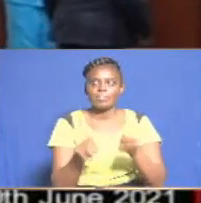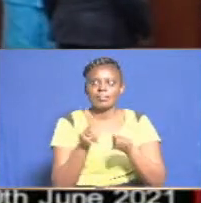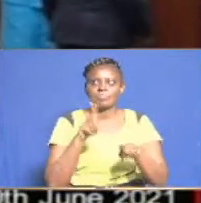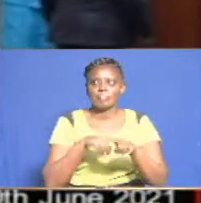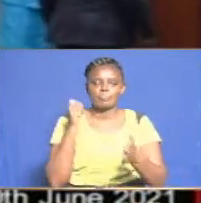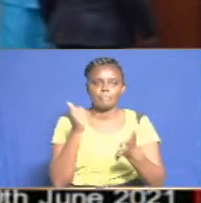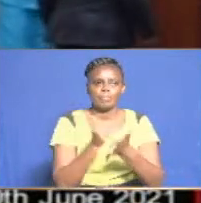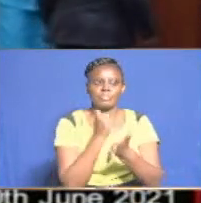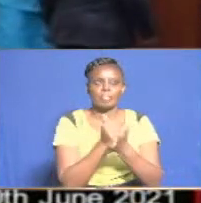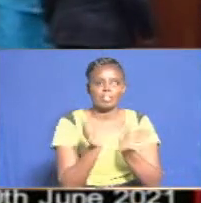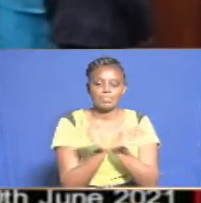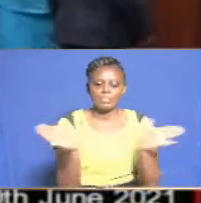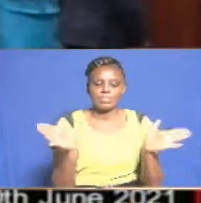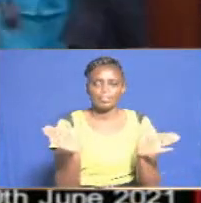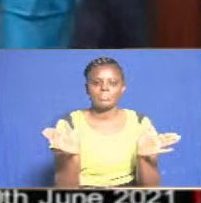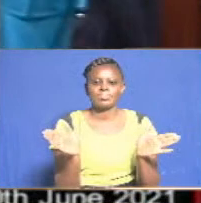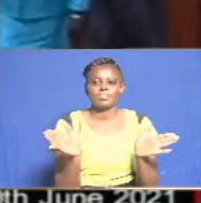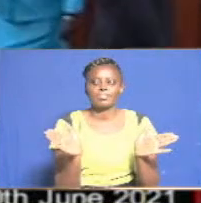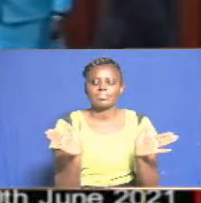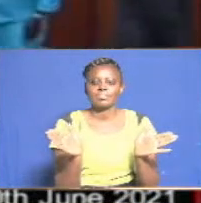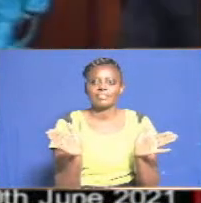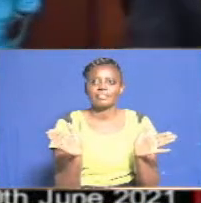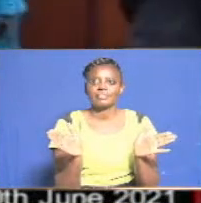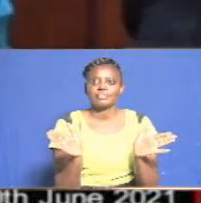Auditor General.